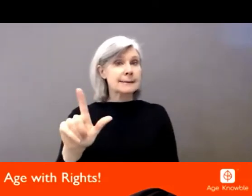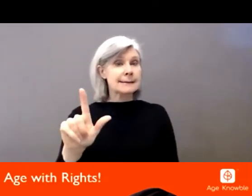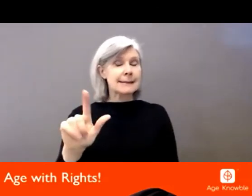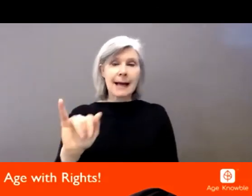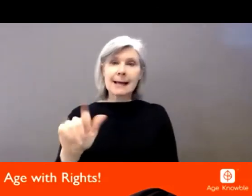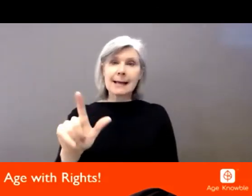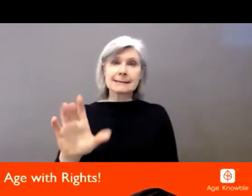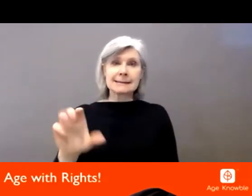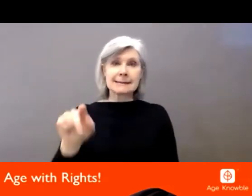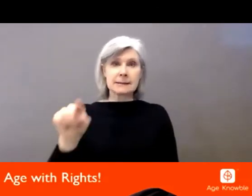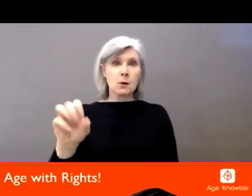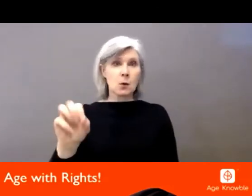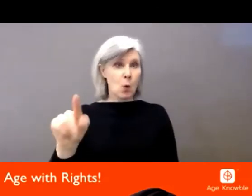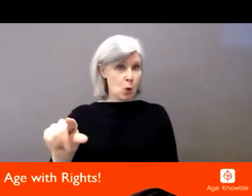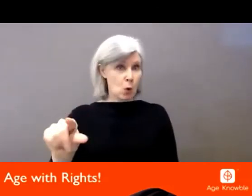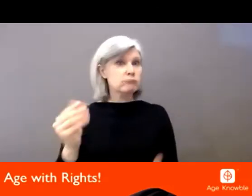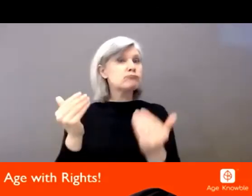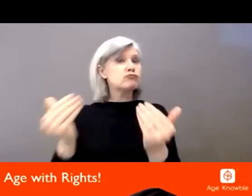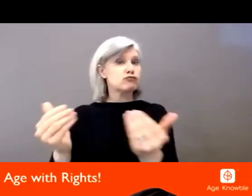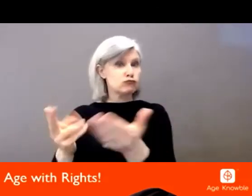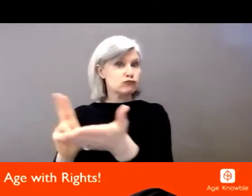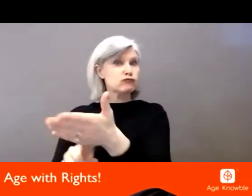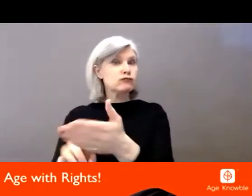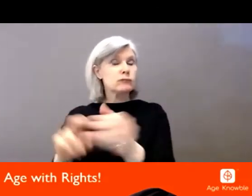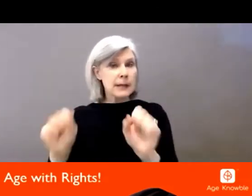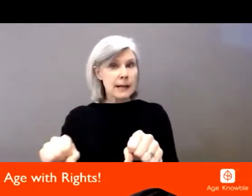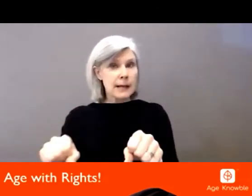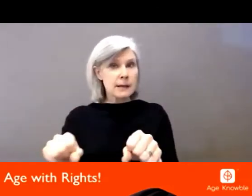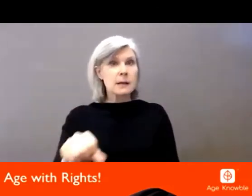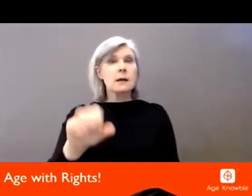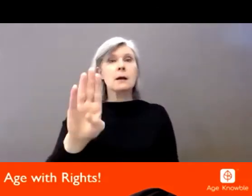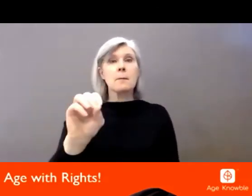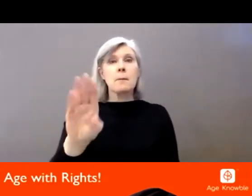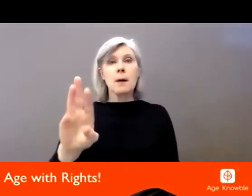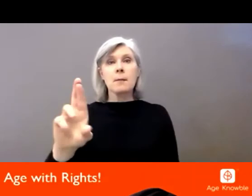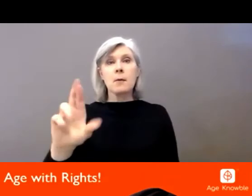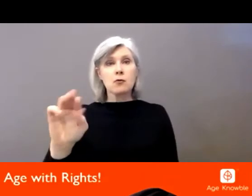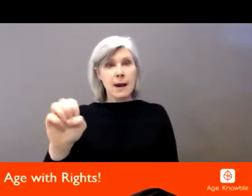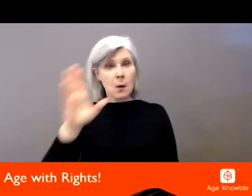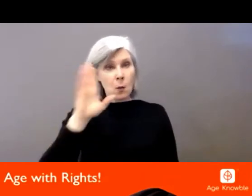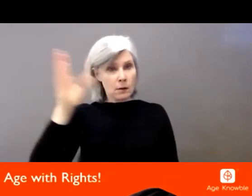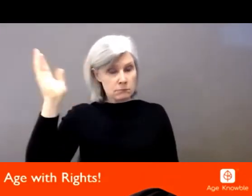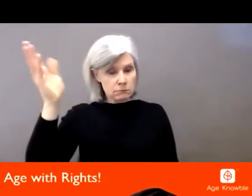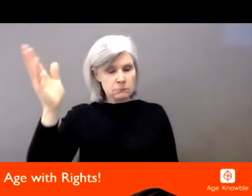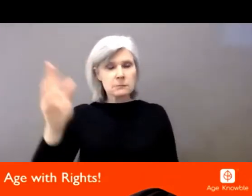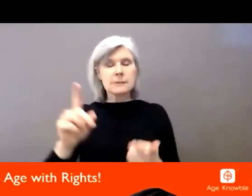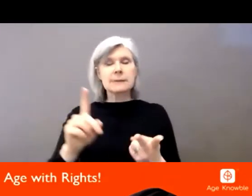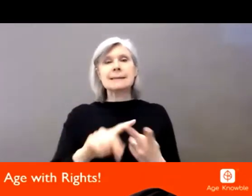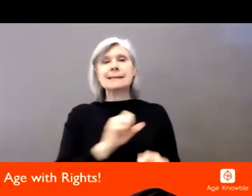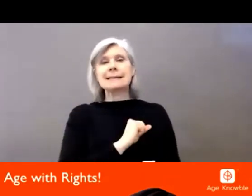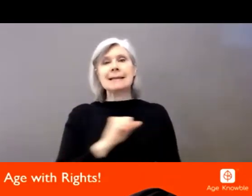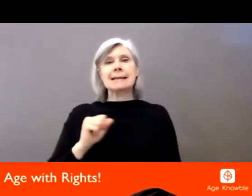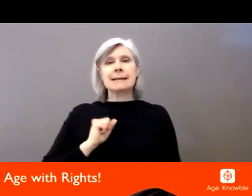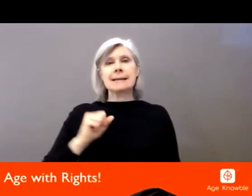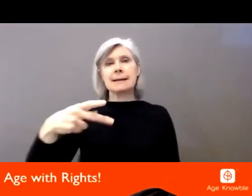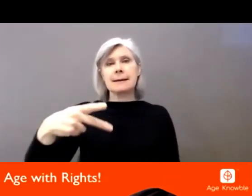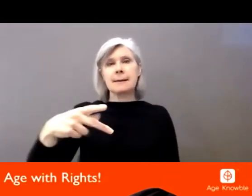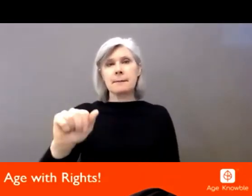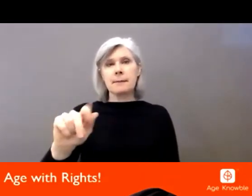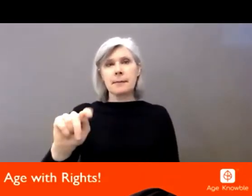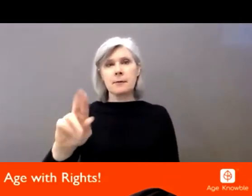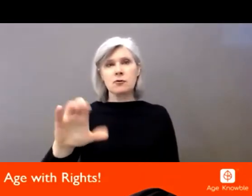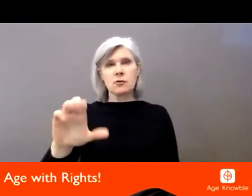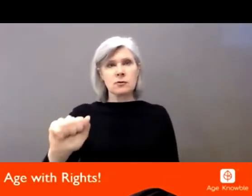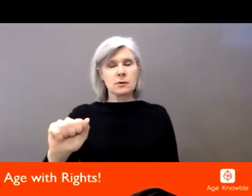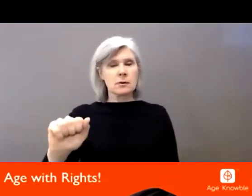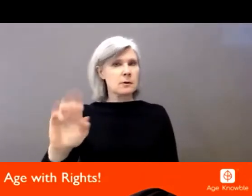Bob Rae, who's a human rights advocate in his own right, Senator Patricia Bovey, the first official in the Canadian government to support